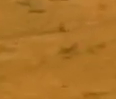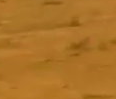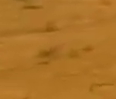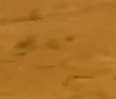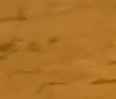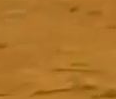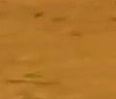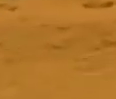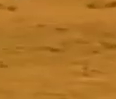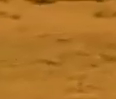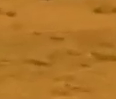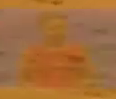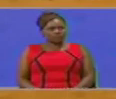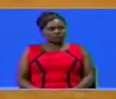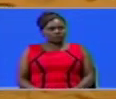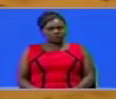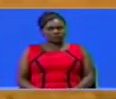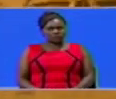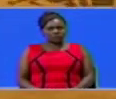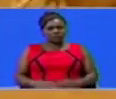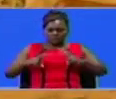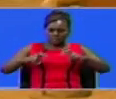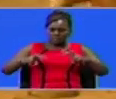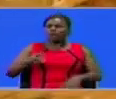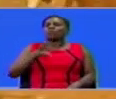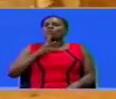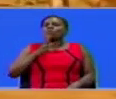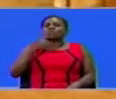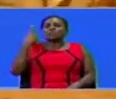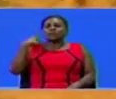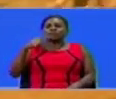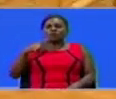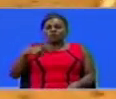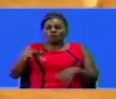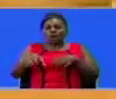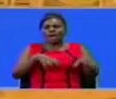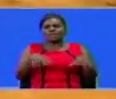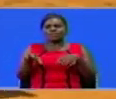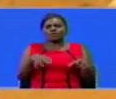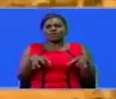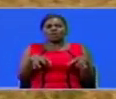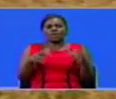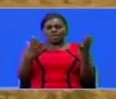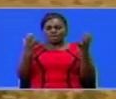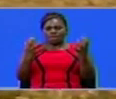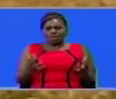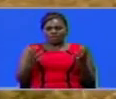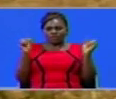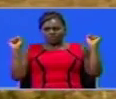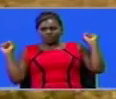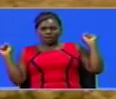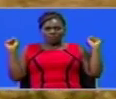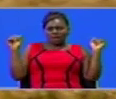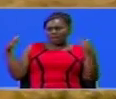When raiders invaded ranches in search of water and pasture for their starving animals, the heavily armed herders left